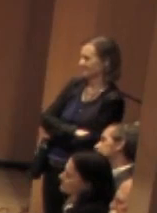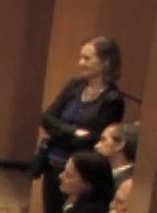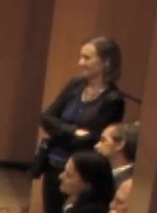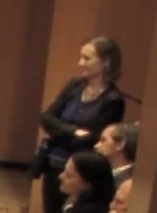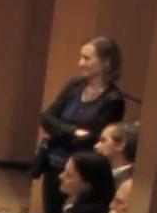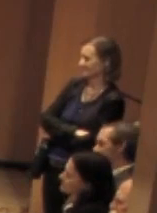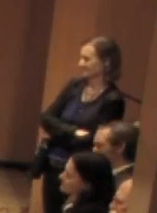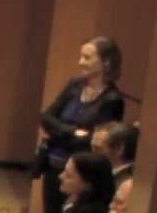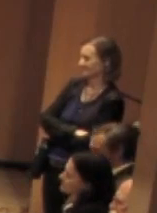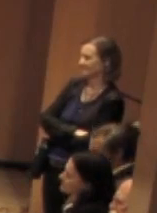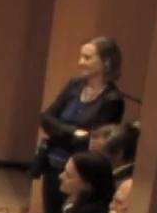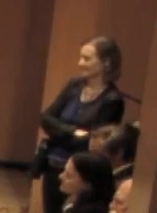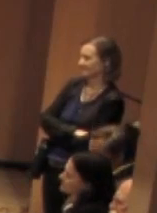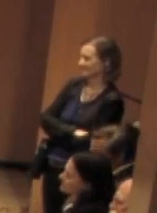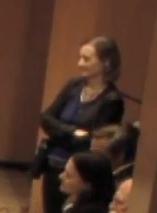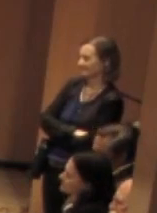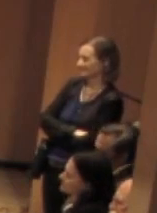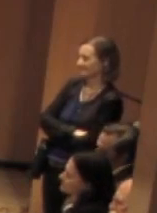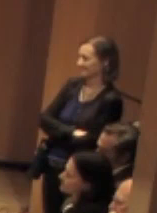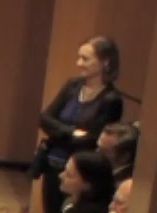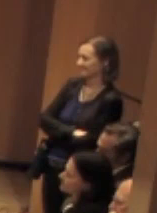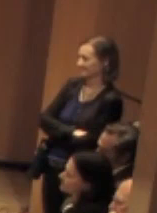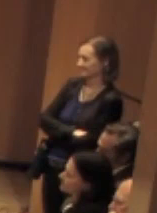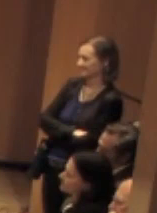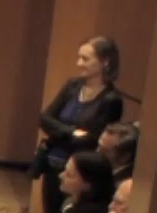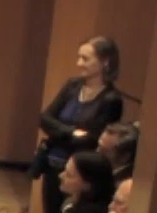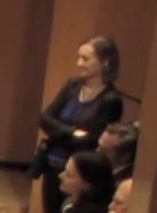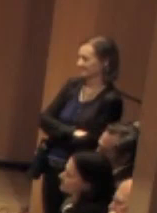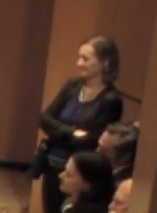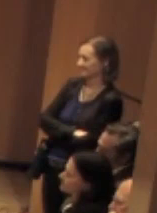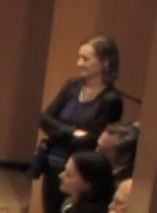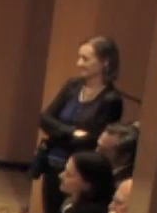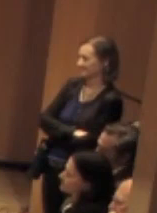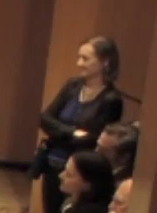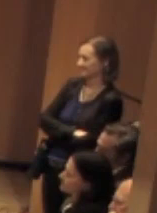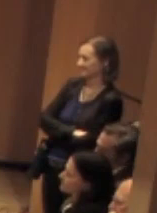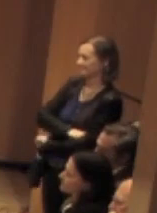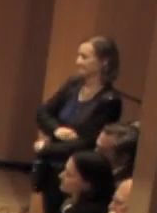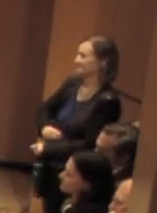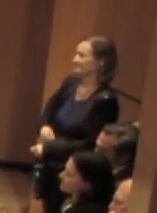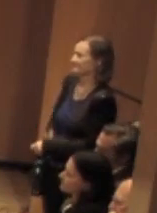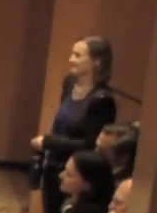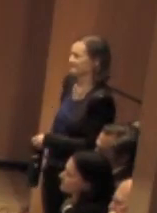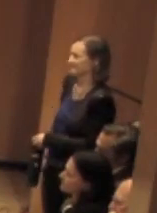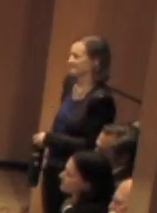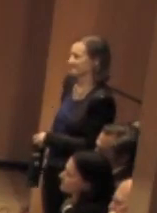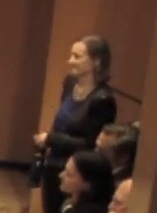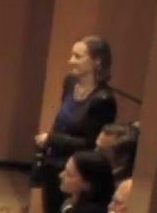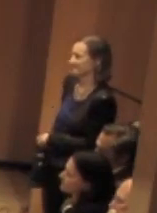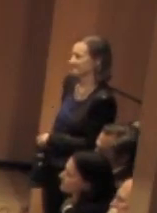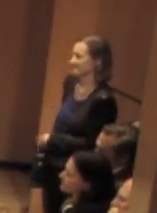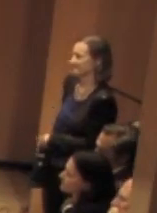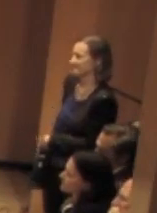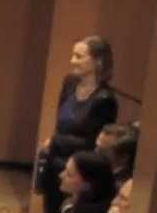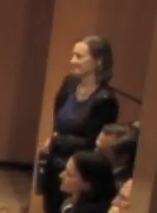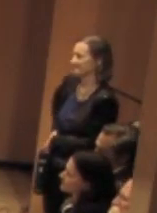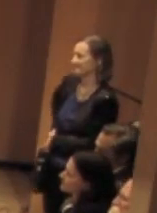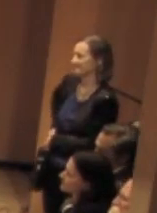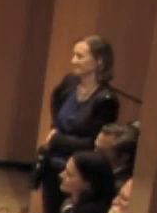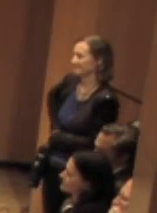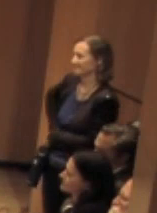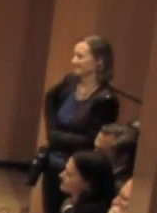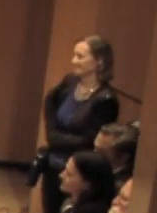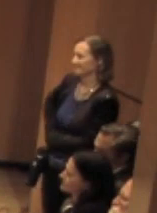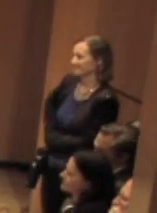status Dynamic 65 it's still the same Dynamic totally and it wouldn't matter if the like we buy that the mom's the